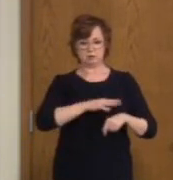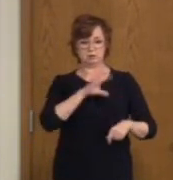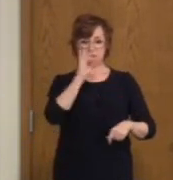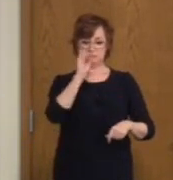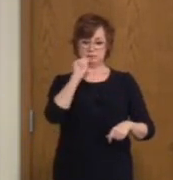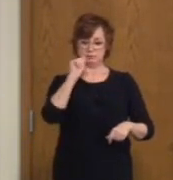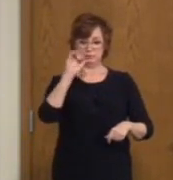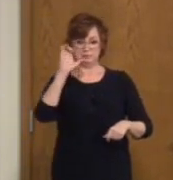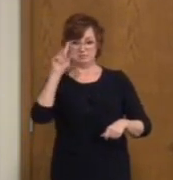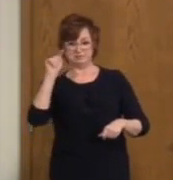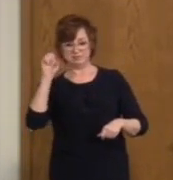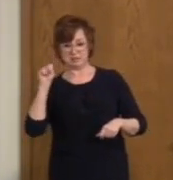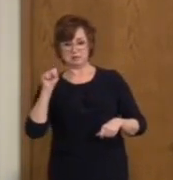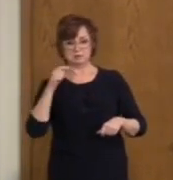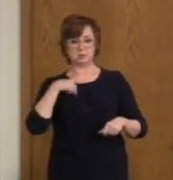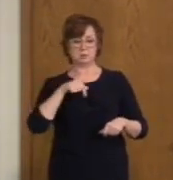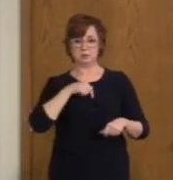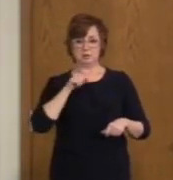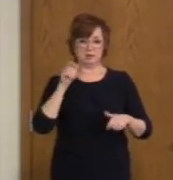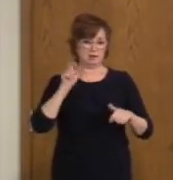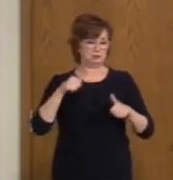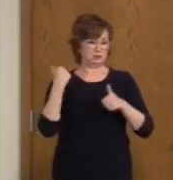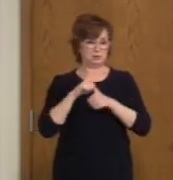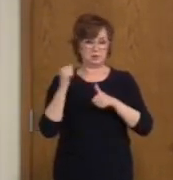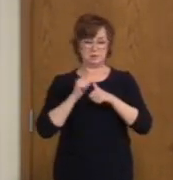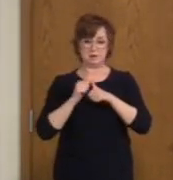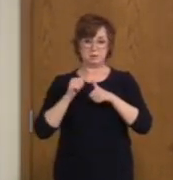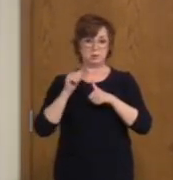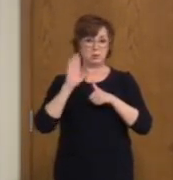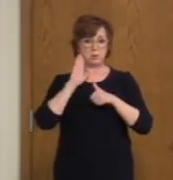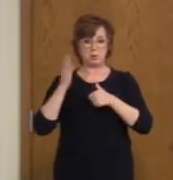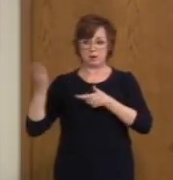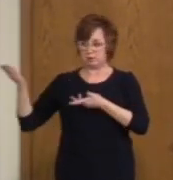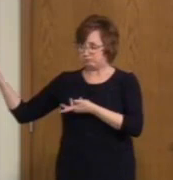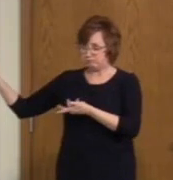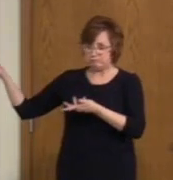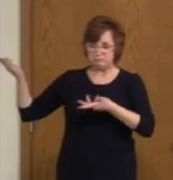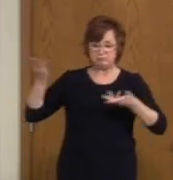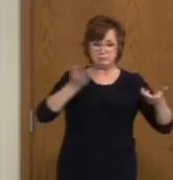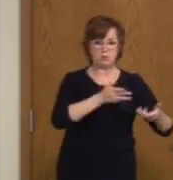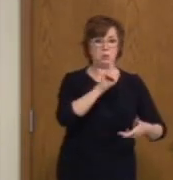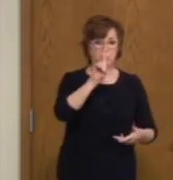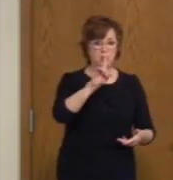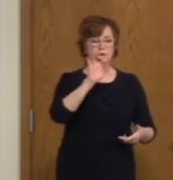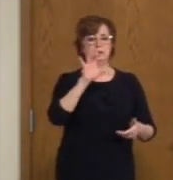going to receive in this province 180,000 vaccines over the course of the next